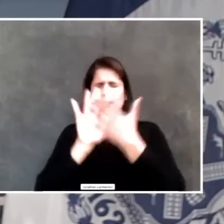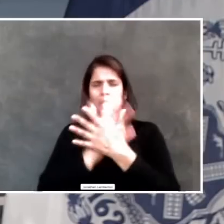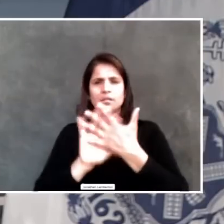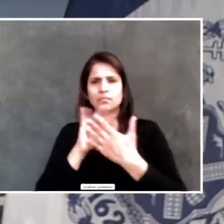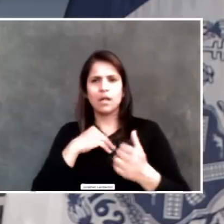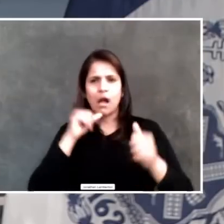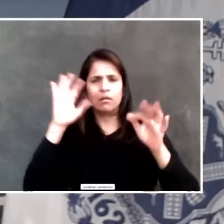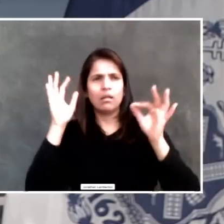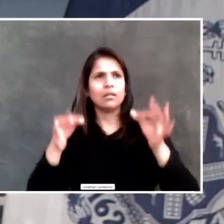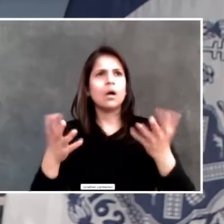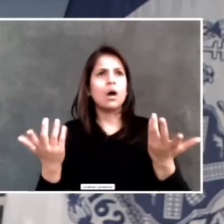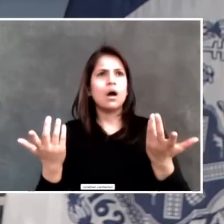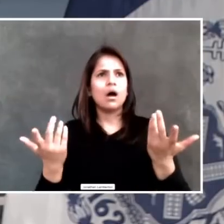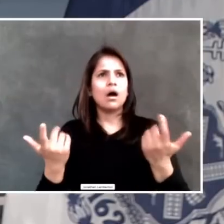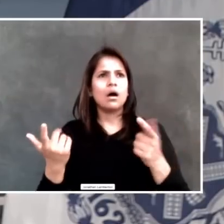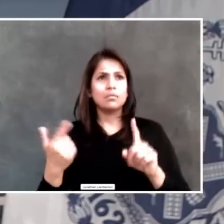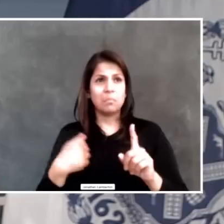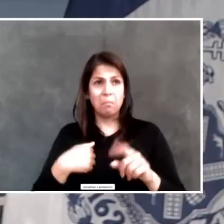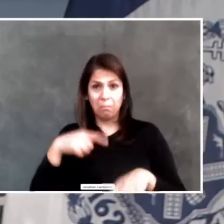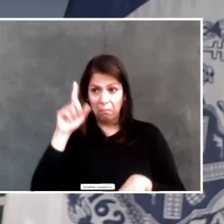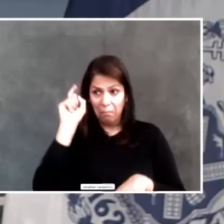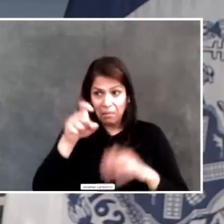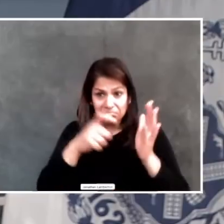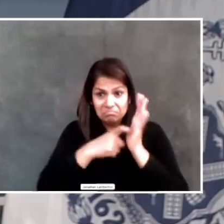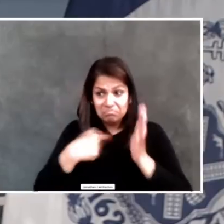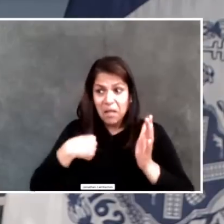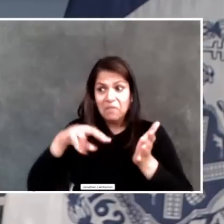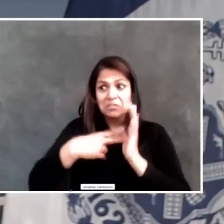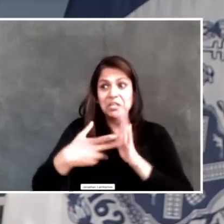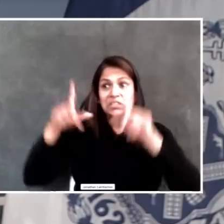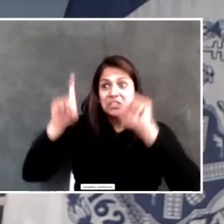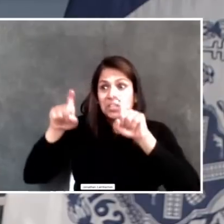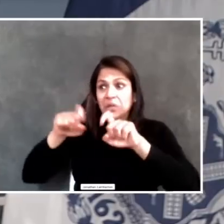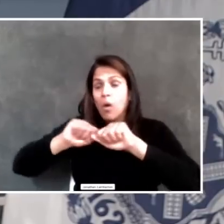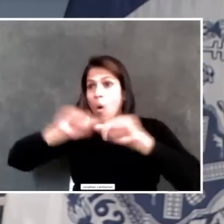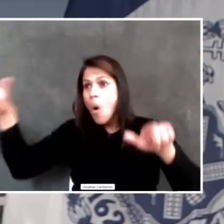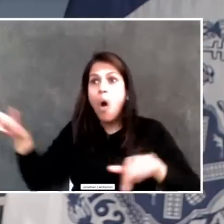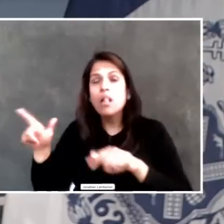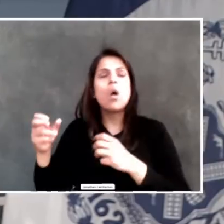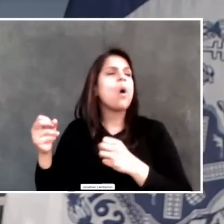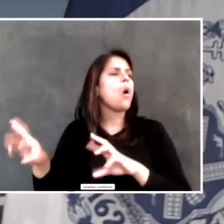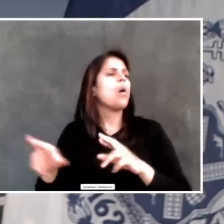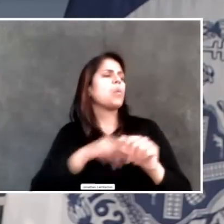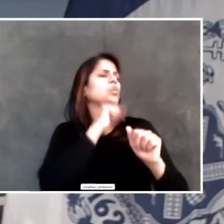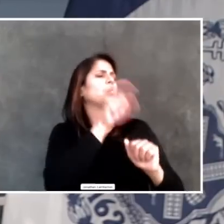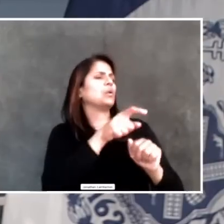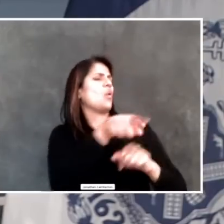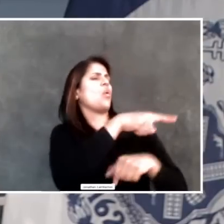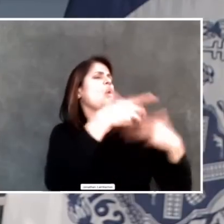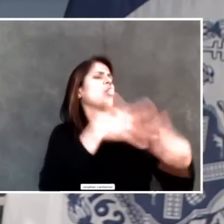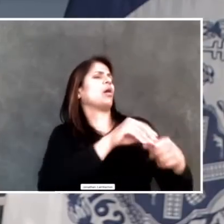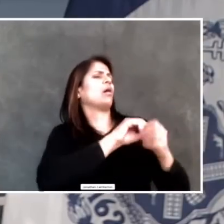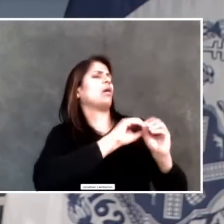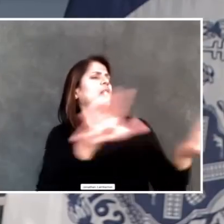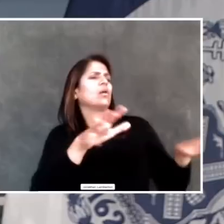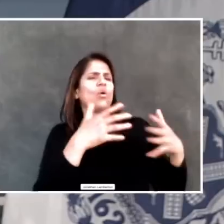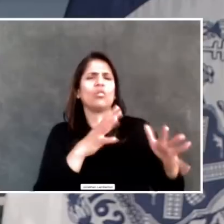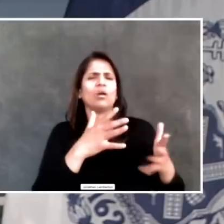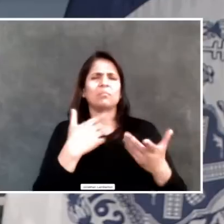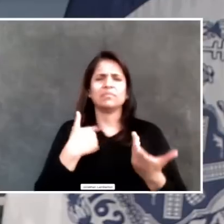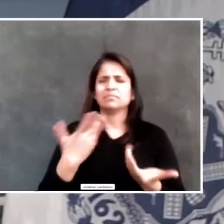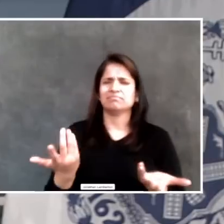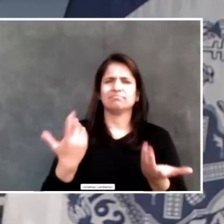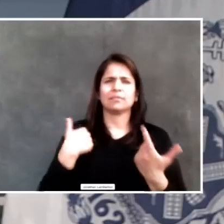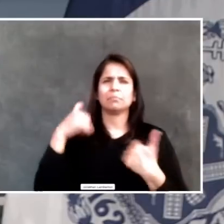little difficult. So on my colleagues here in a moment, you all will figure out who wants to jump in on,